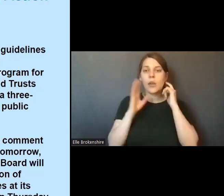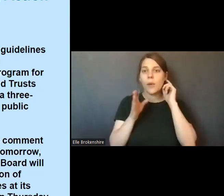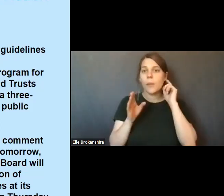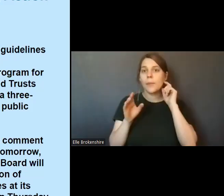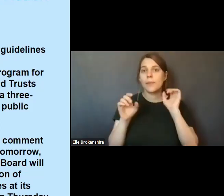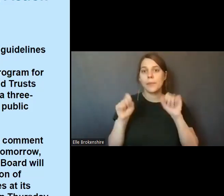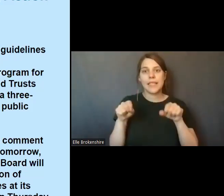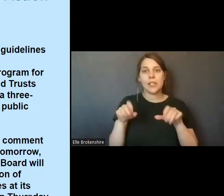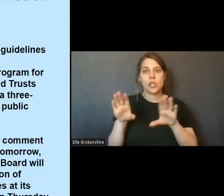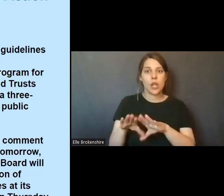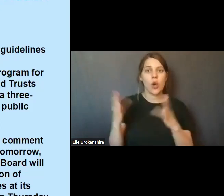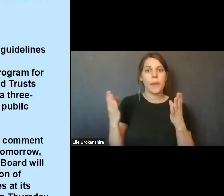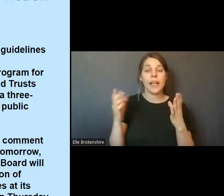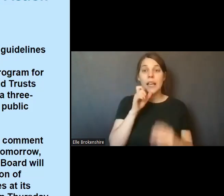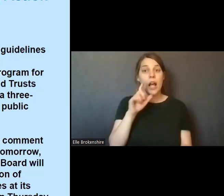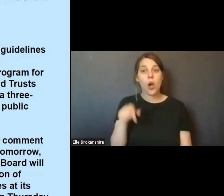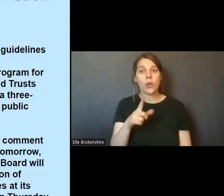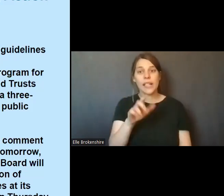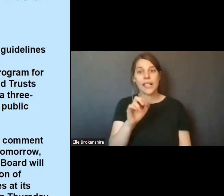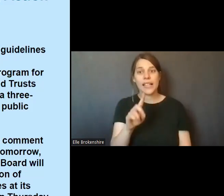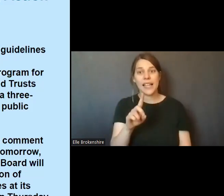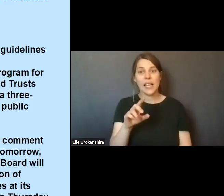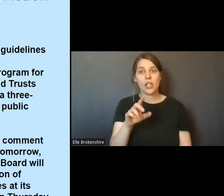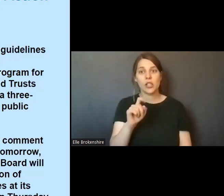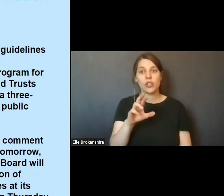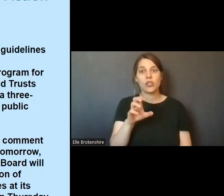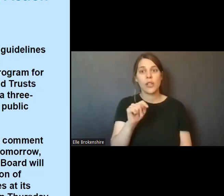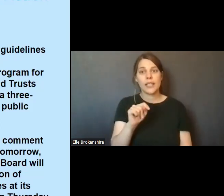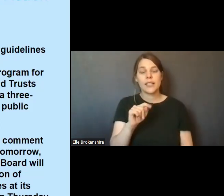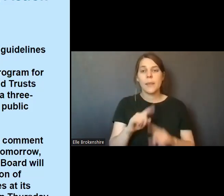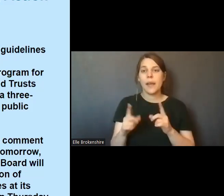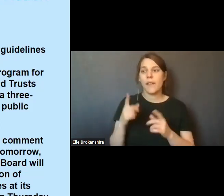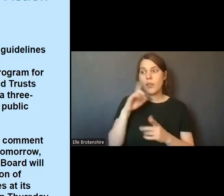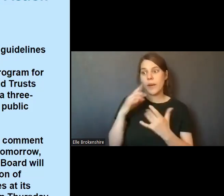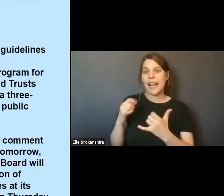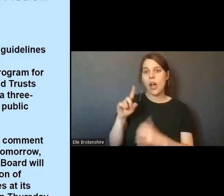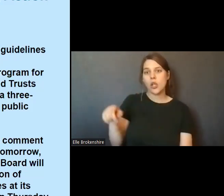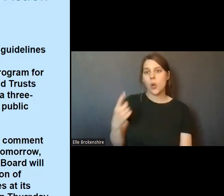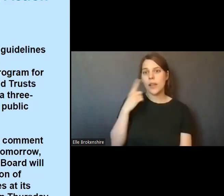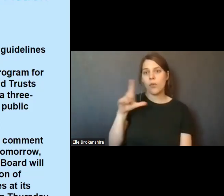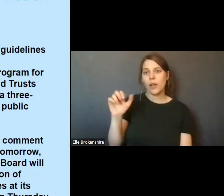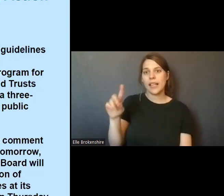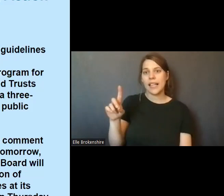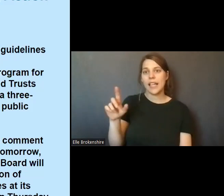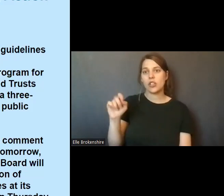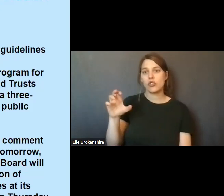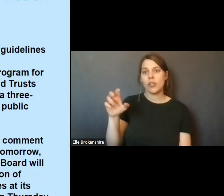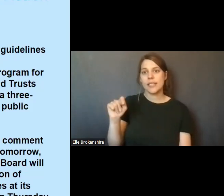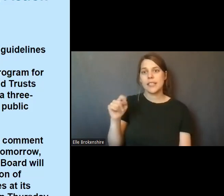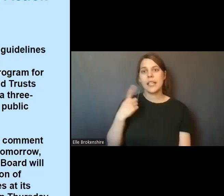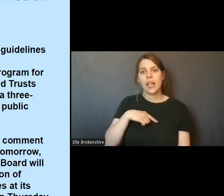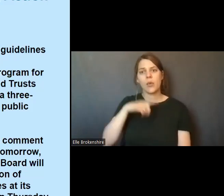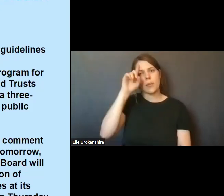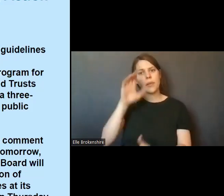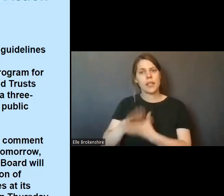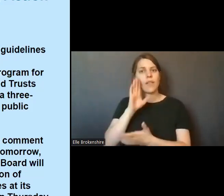it up beyond just land trust, but right now this is solely for land trust, and we do have confidence that there will be